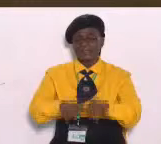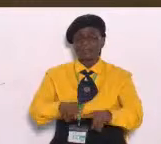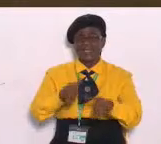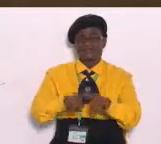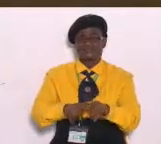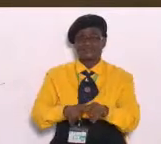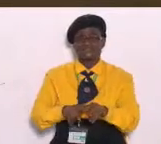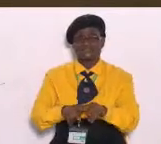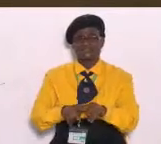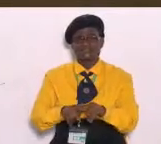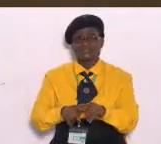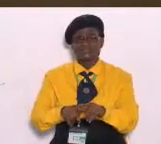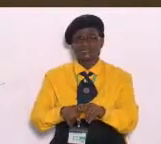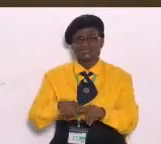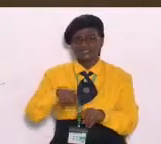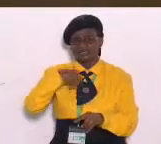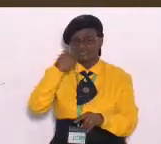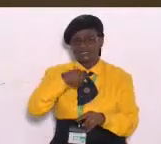You must